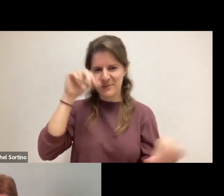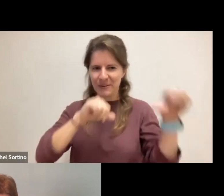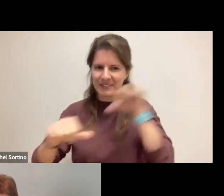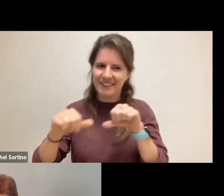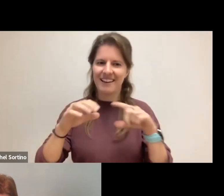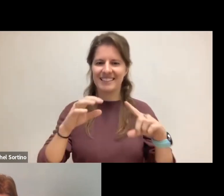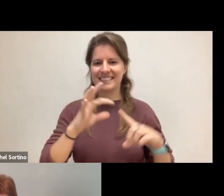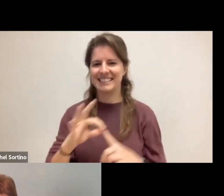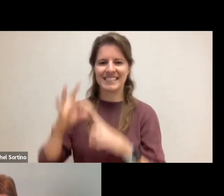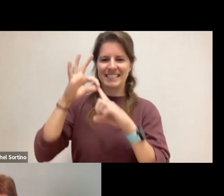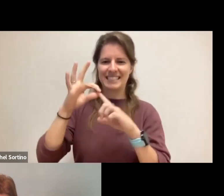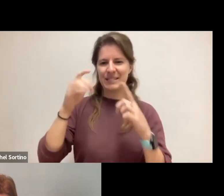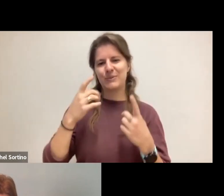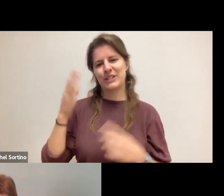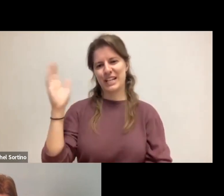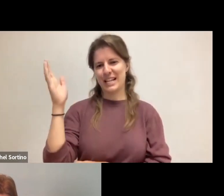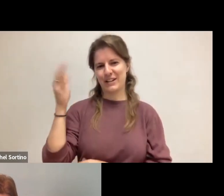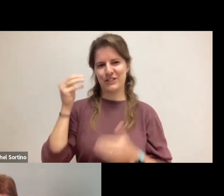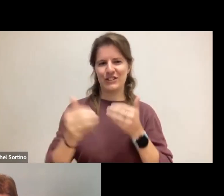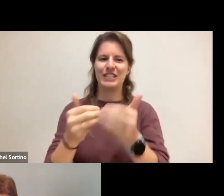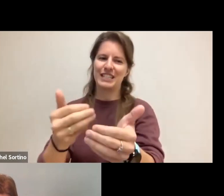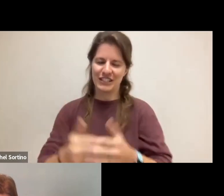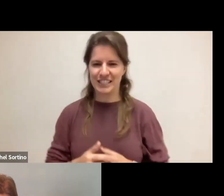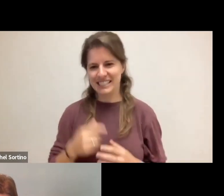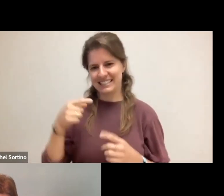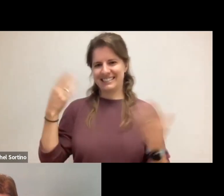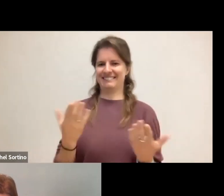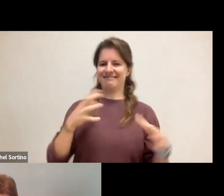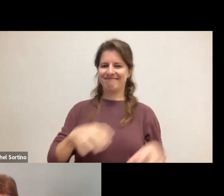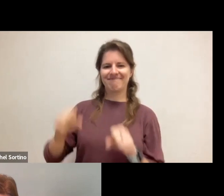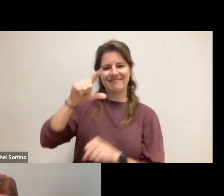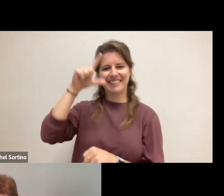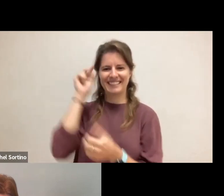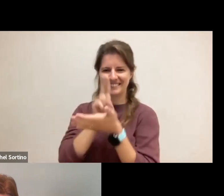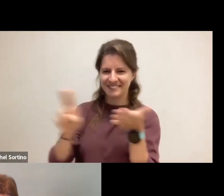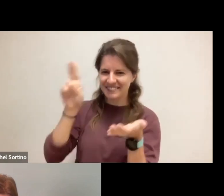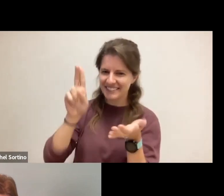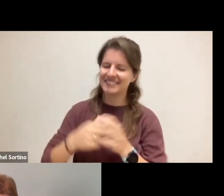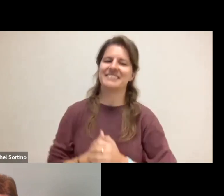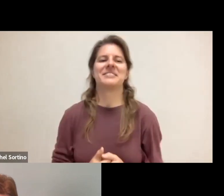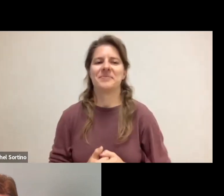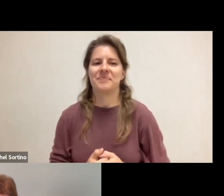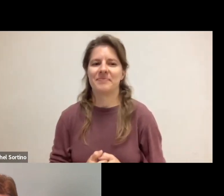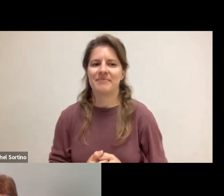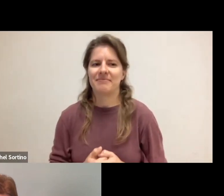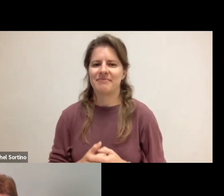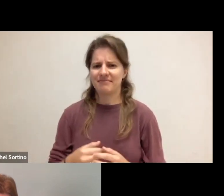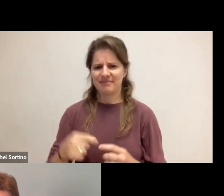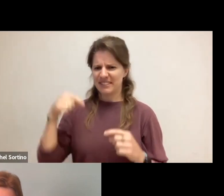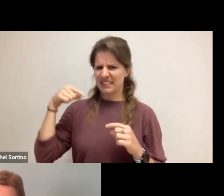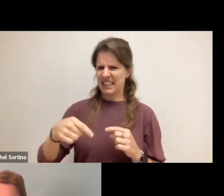Welcome everyone to the PhD in Educational Neuroscience Distinguished Lecture Series hosted